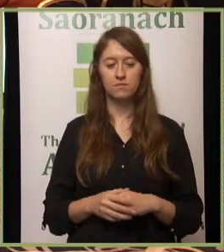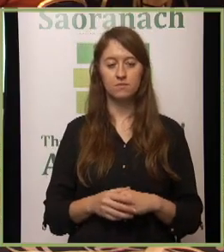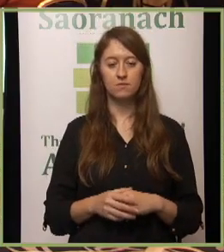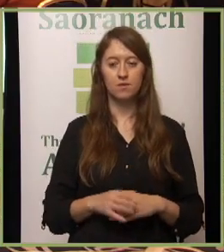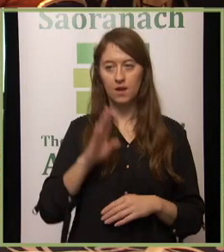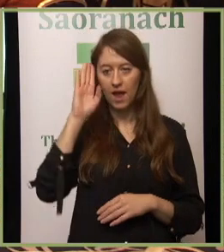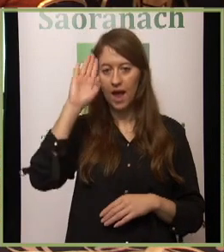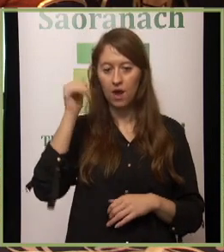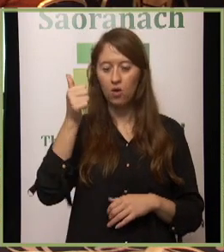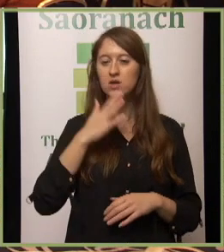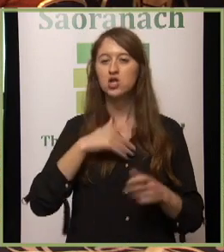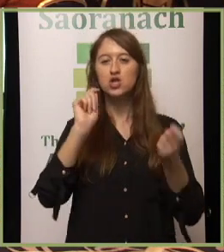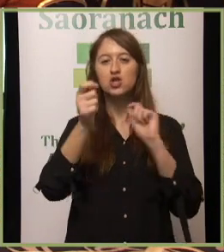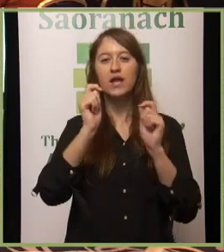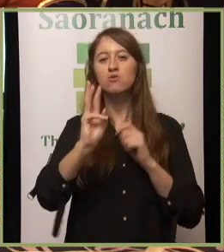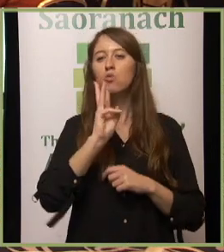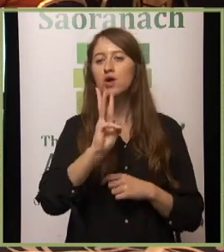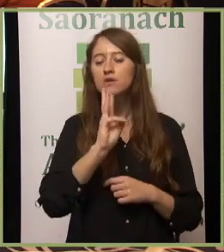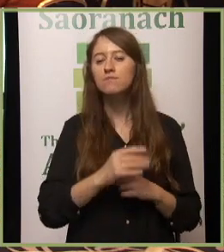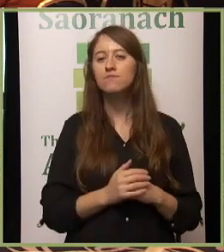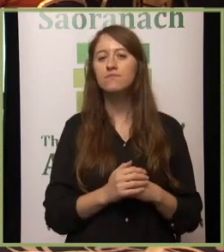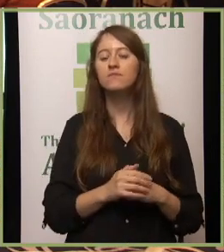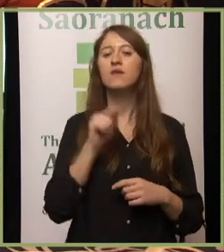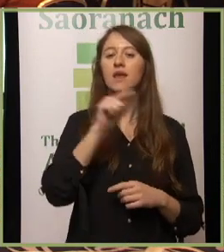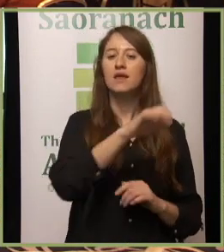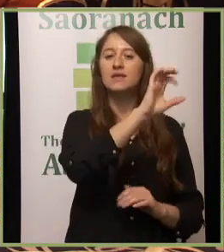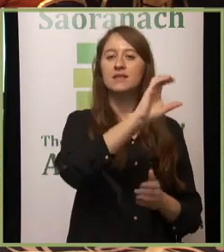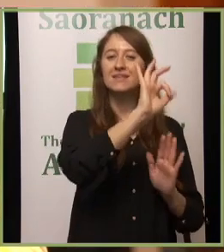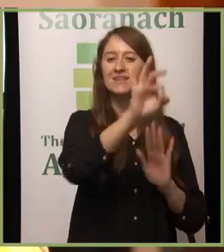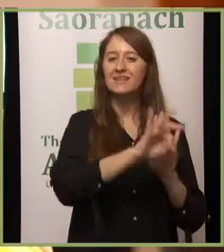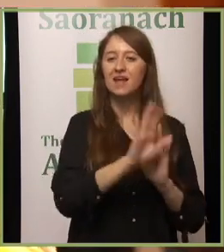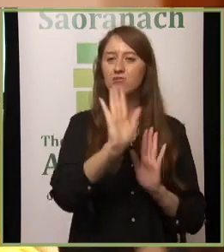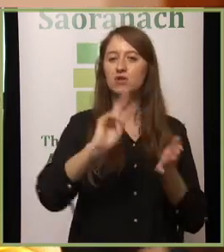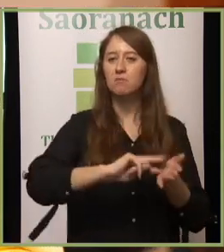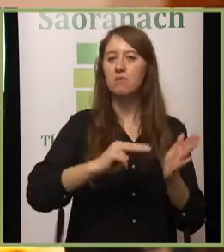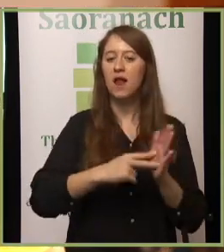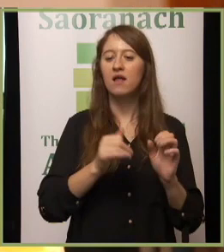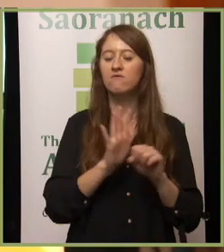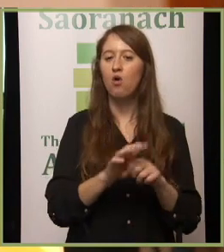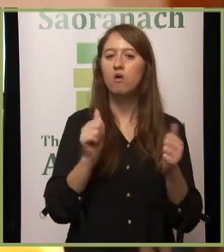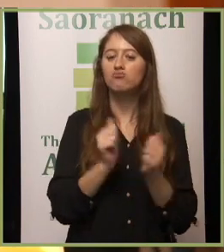Hi, just a change in wording to the state must plan for appropriate felling management,